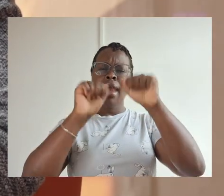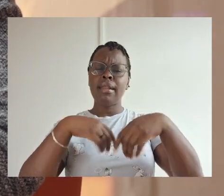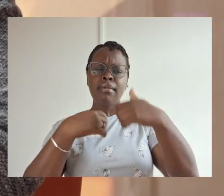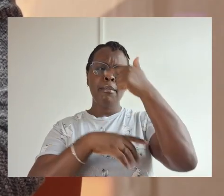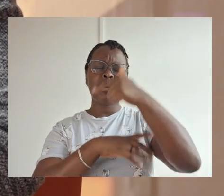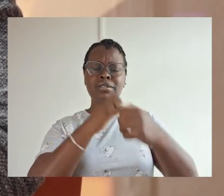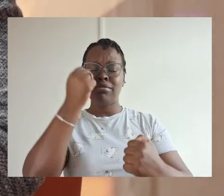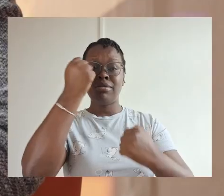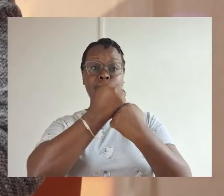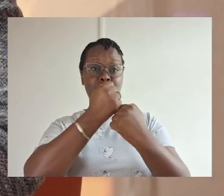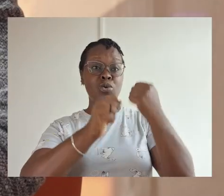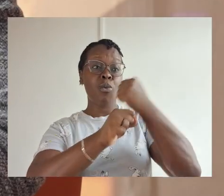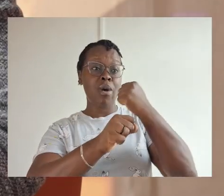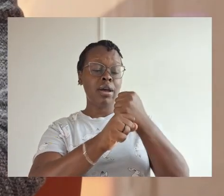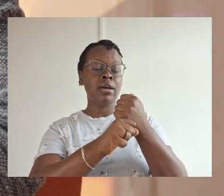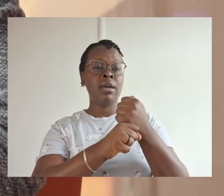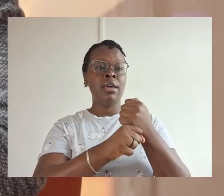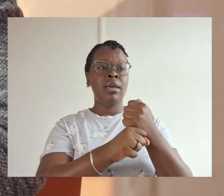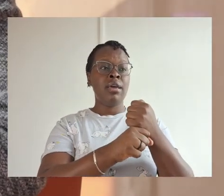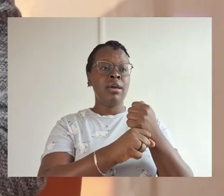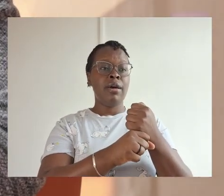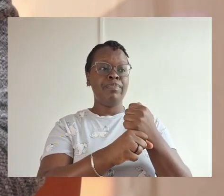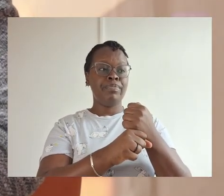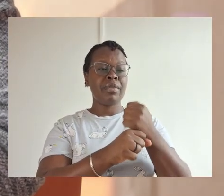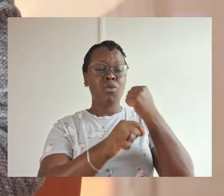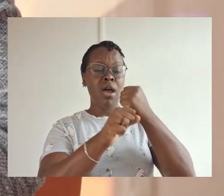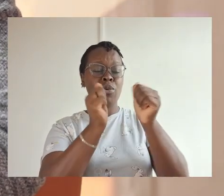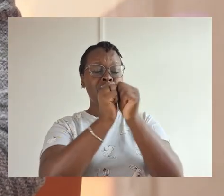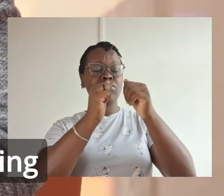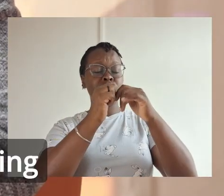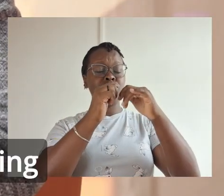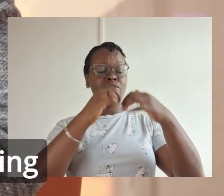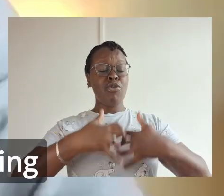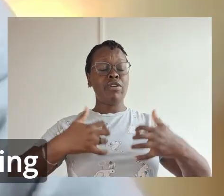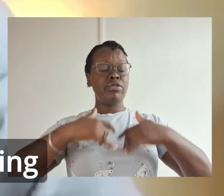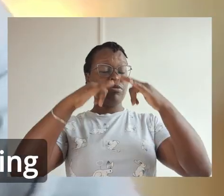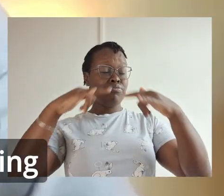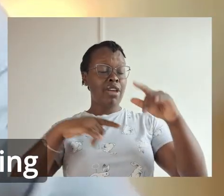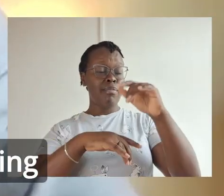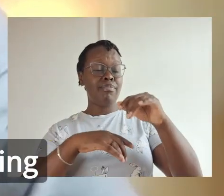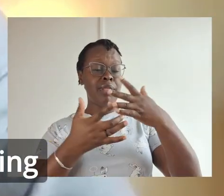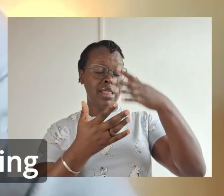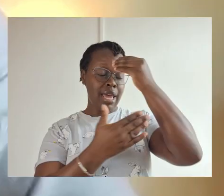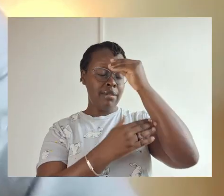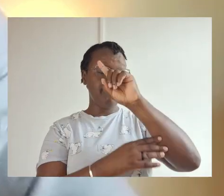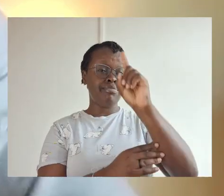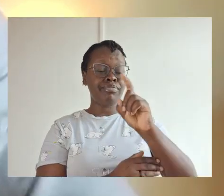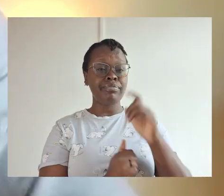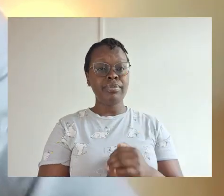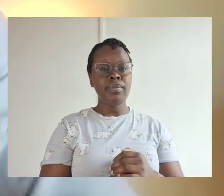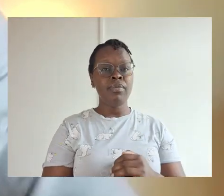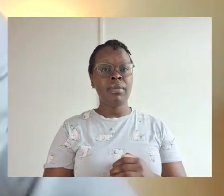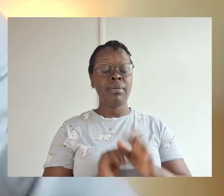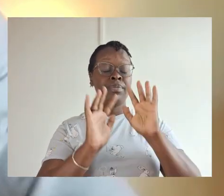policy regulation support your work, especially when it comes to working with refugee learners? So first of all, I always keep saying